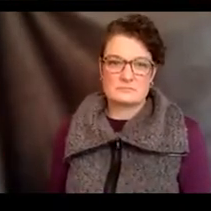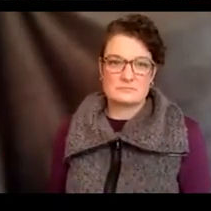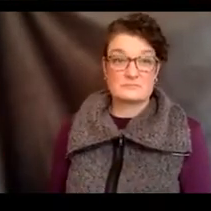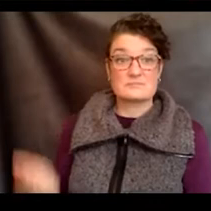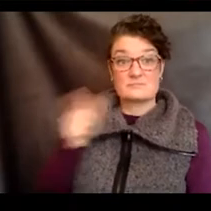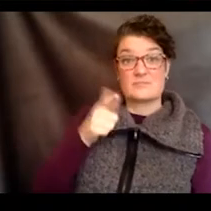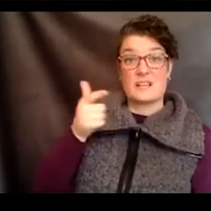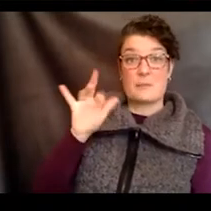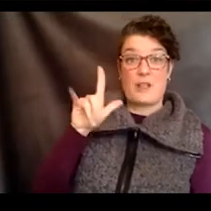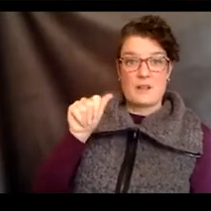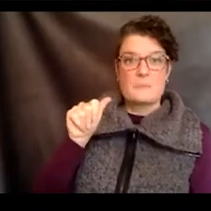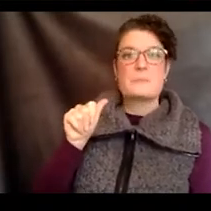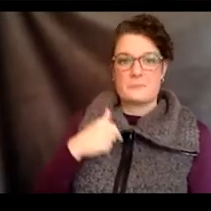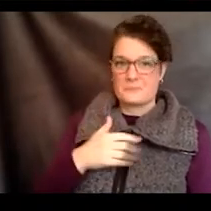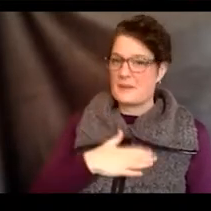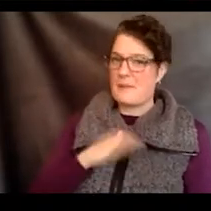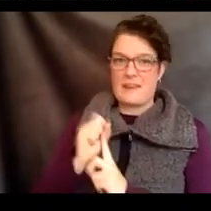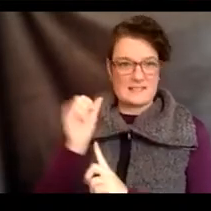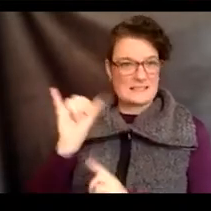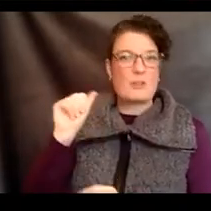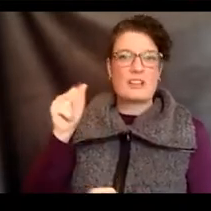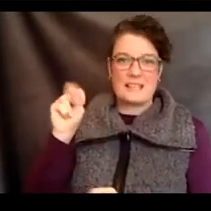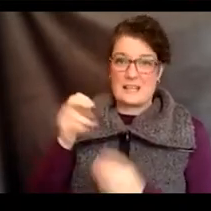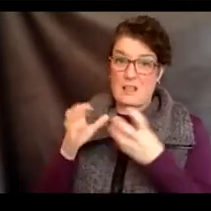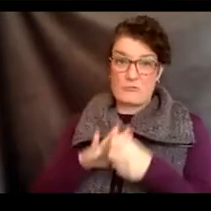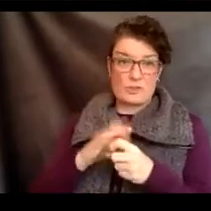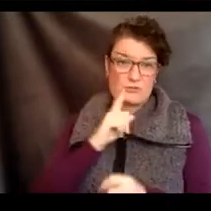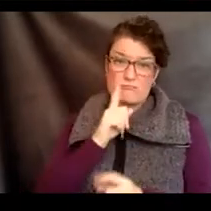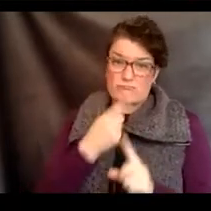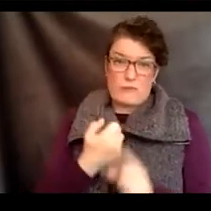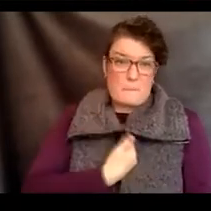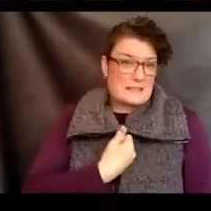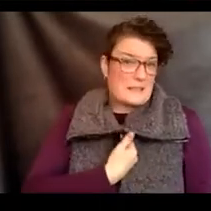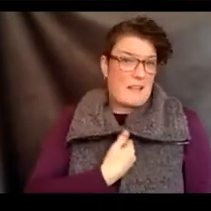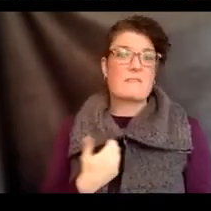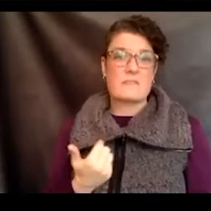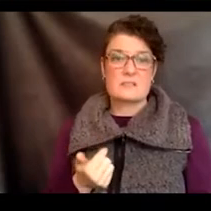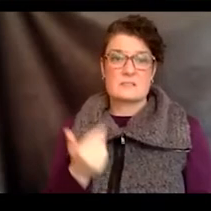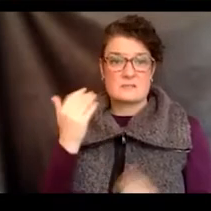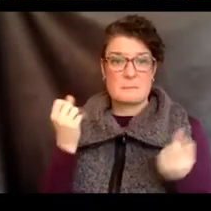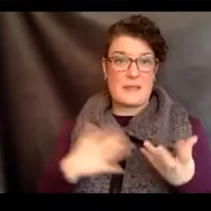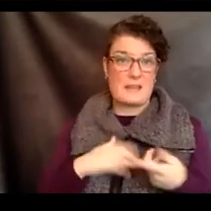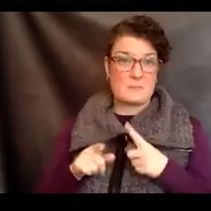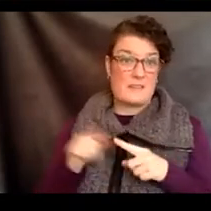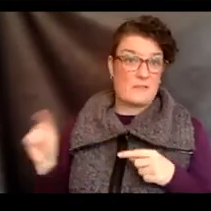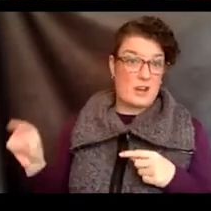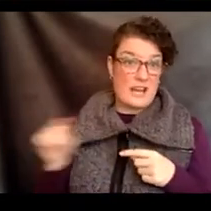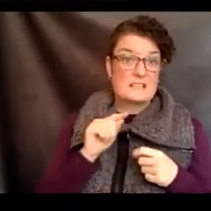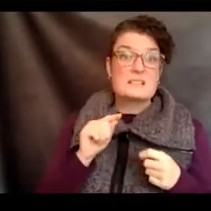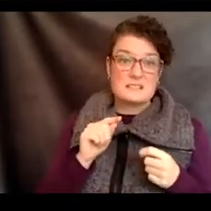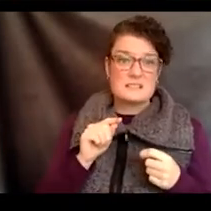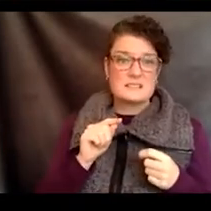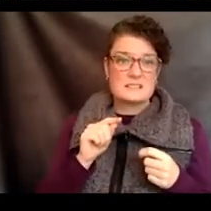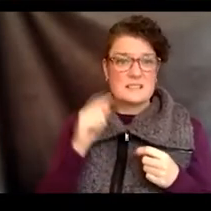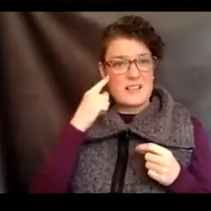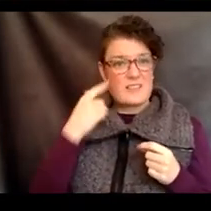And in my case, I think similar to Ian, a lot of the pressure is coming from myself. I know I have a lot of friends who I think they have other